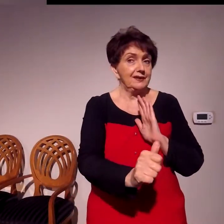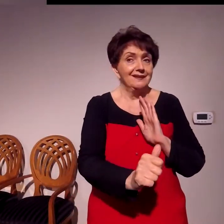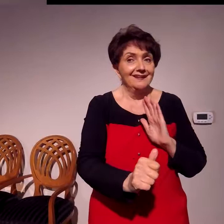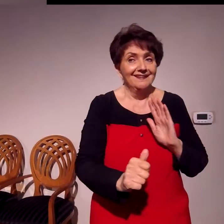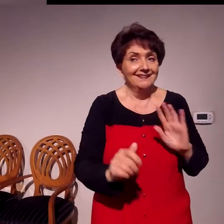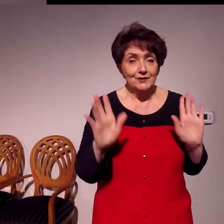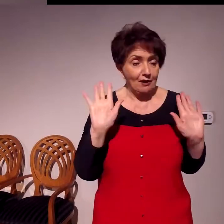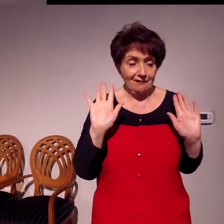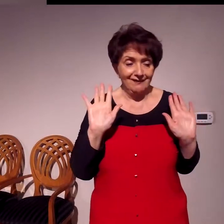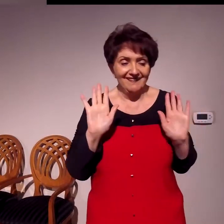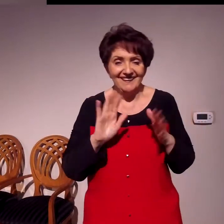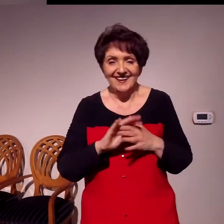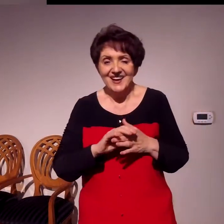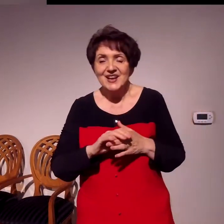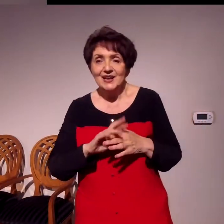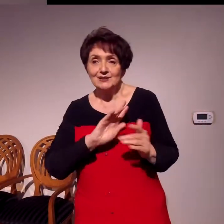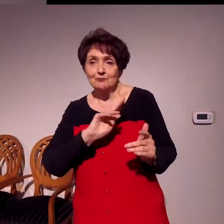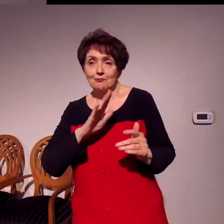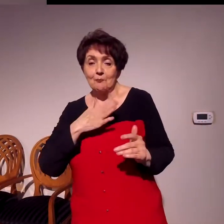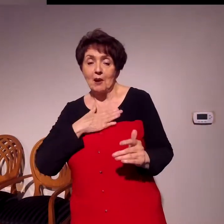my own personal